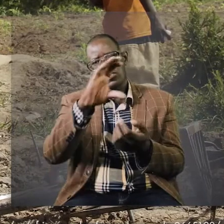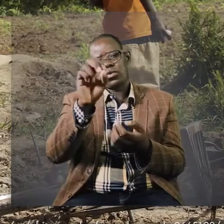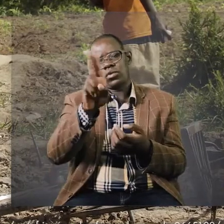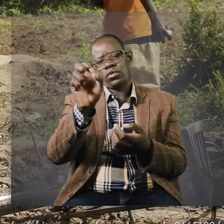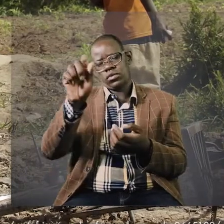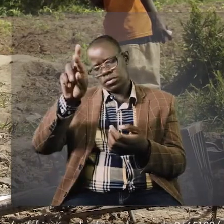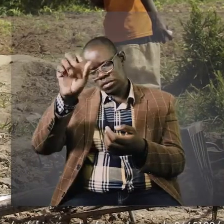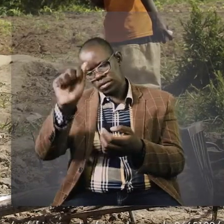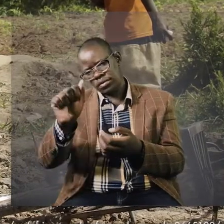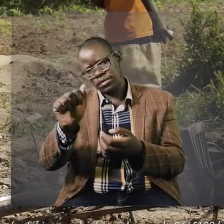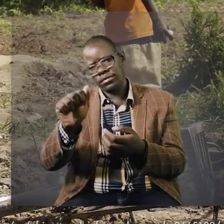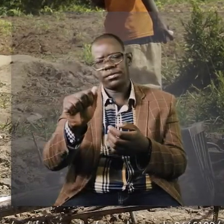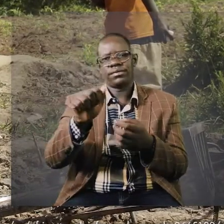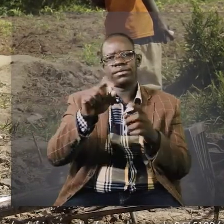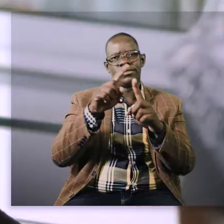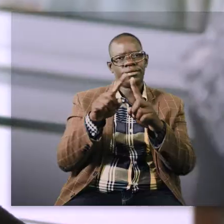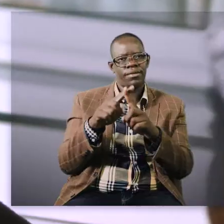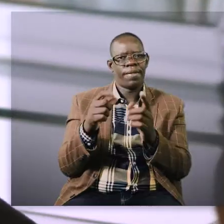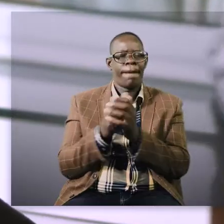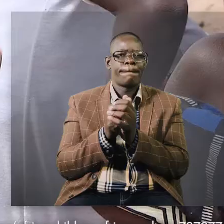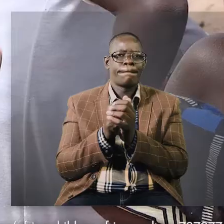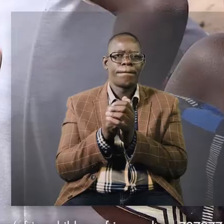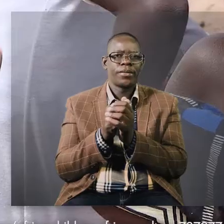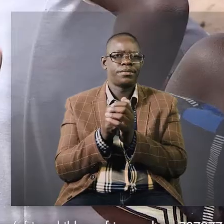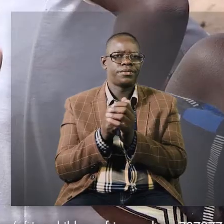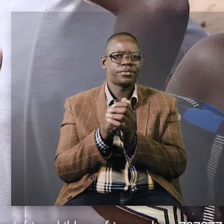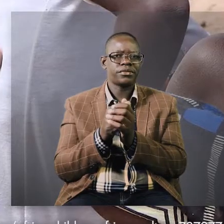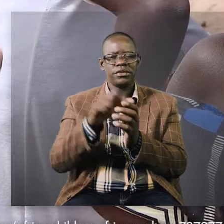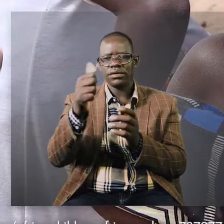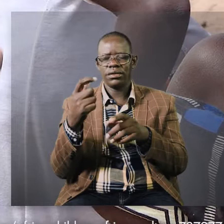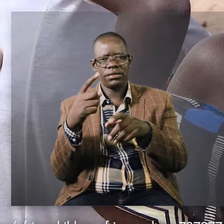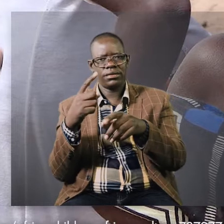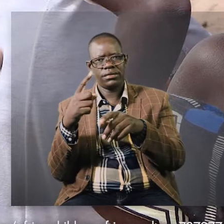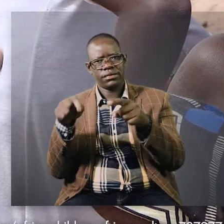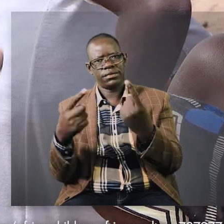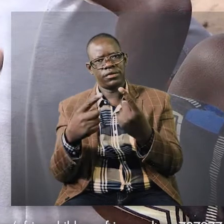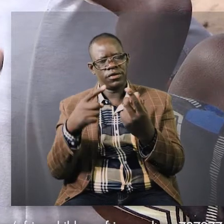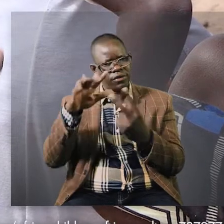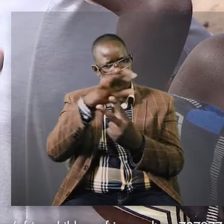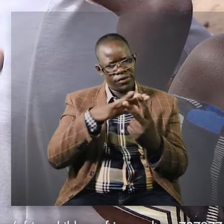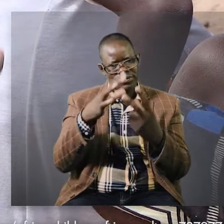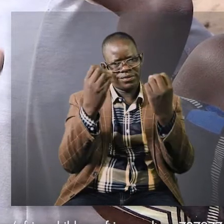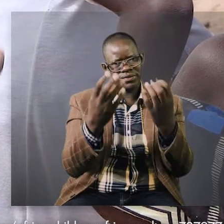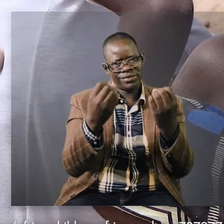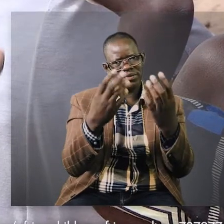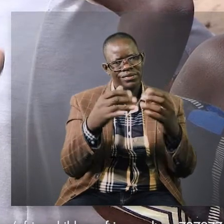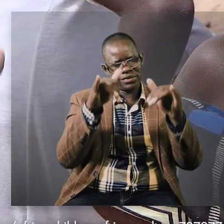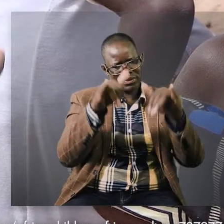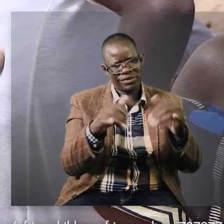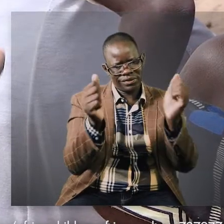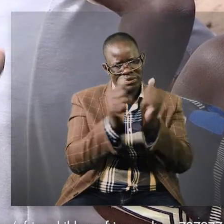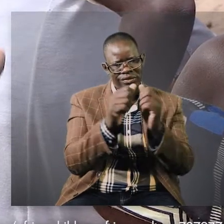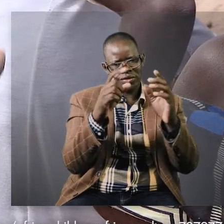cholera, plagues, and hepatitis. You make a good point. The other thing is also that when families are large and people live